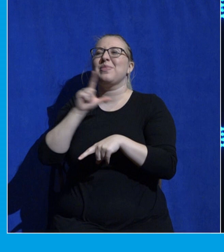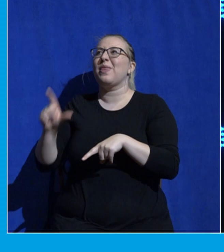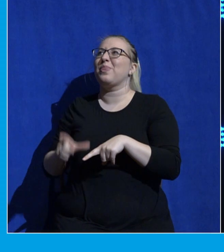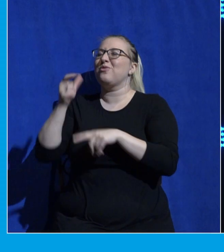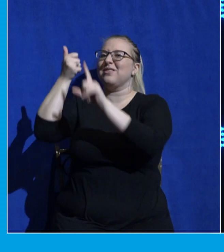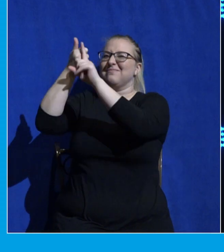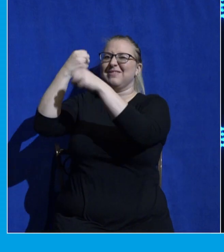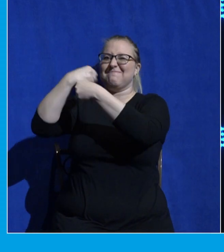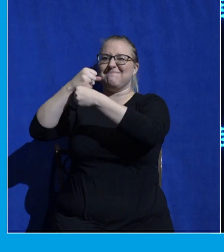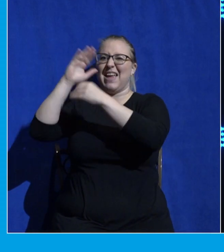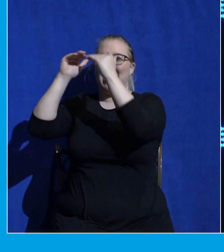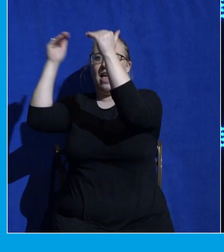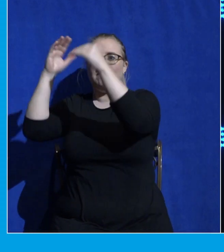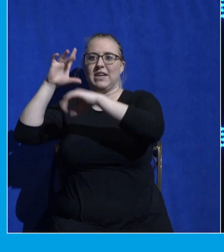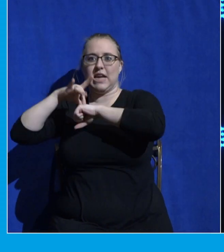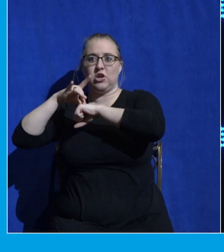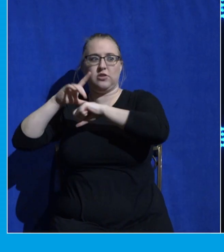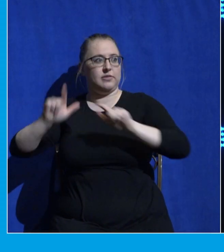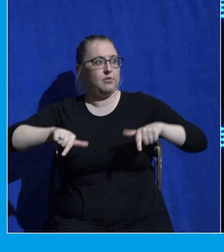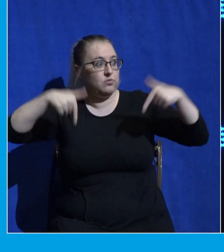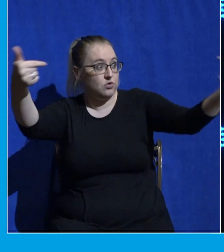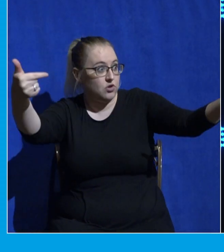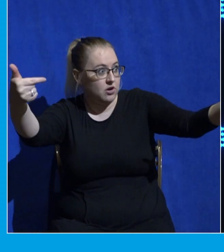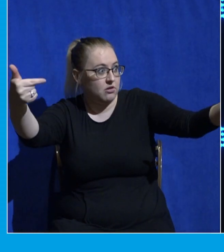who made heaven and earth. You go.